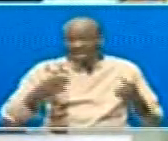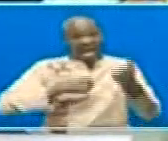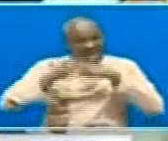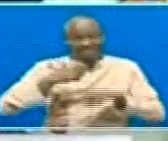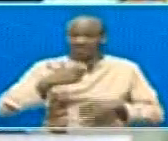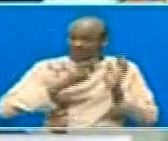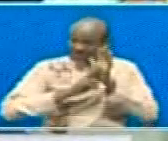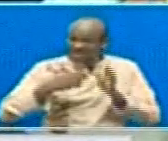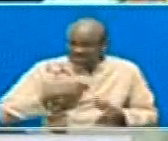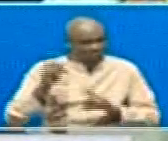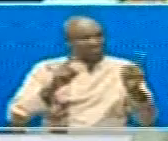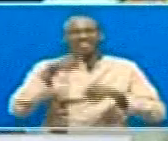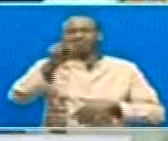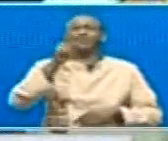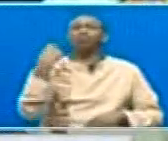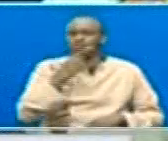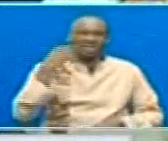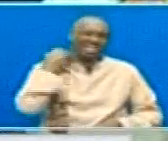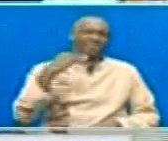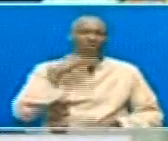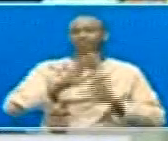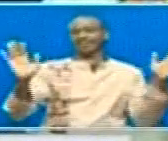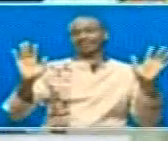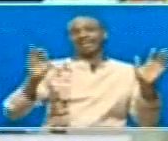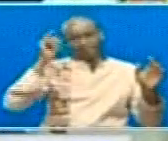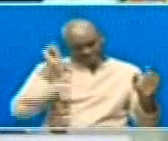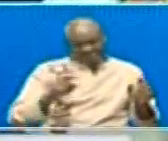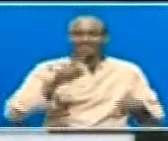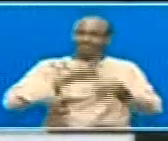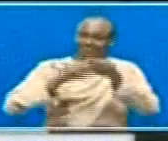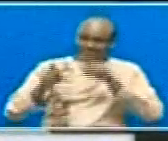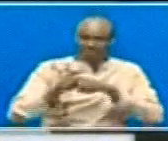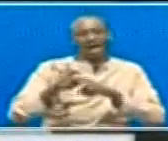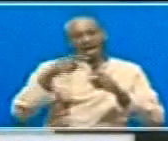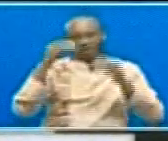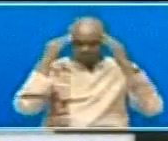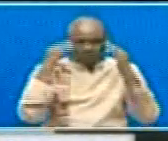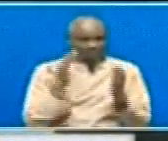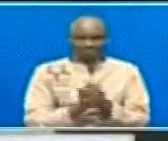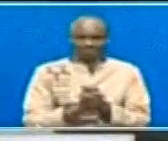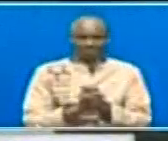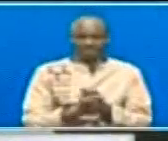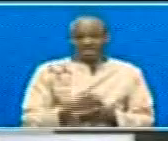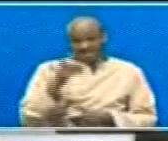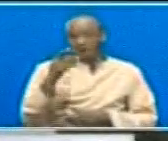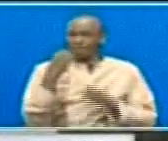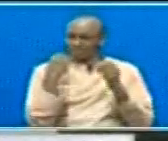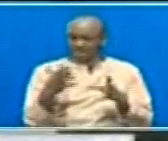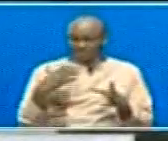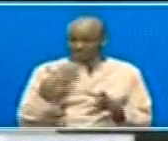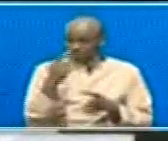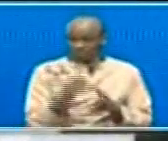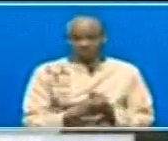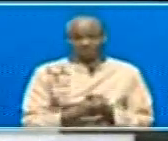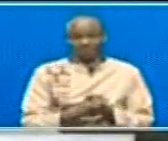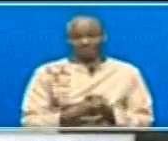They're just criminals who should actually be apprehended and prosecuted. A section of Muslim clerics have been spreading jihadism through